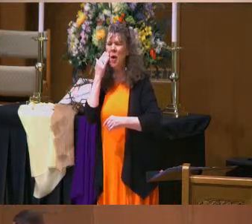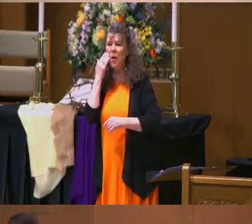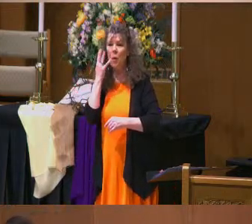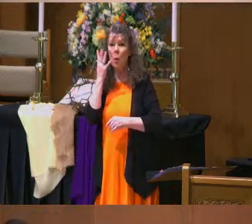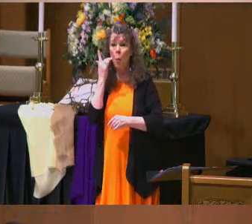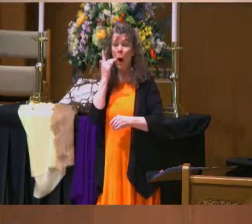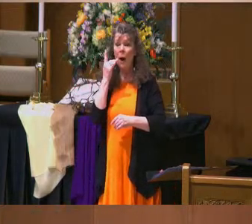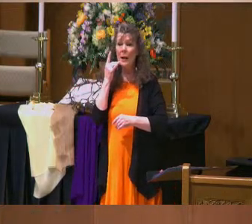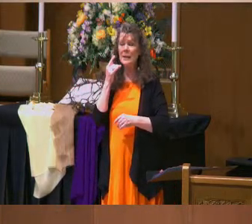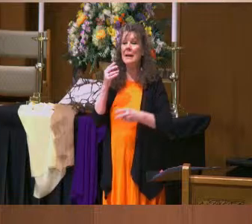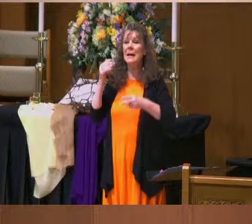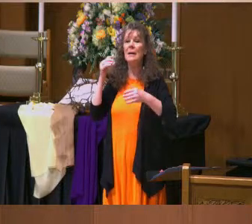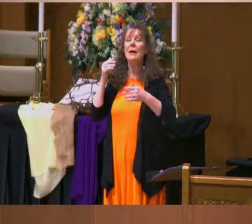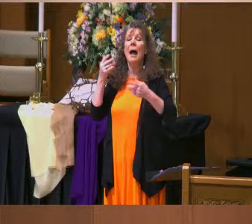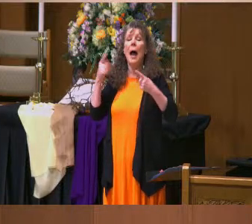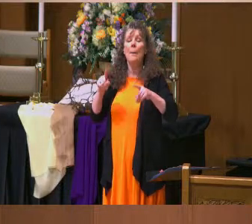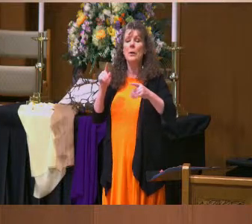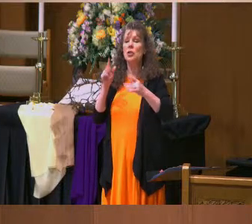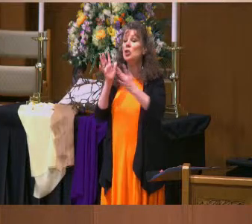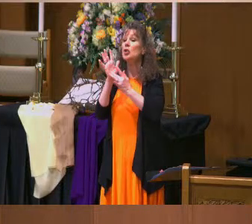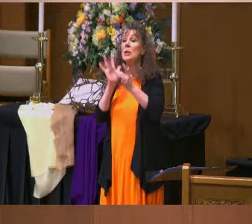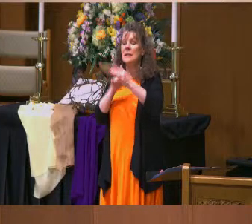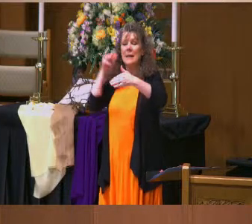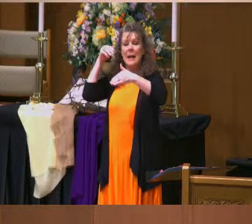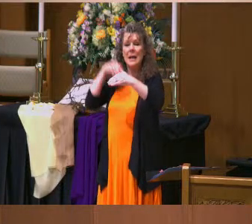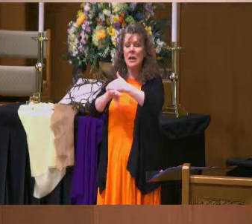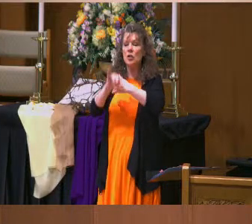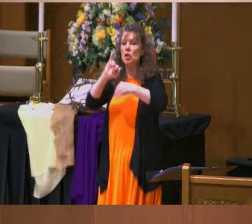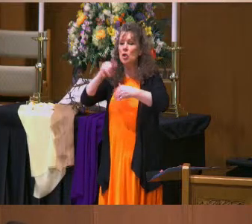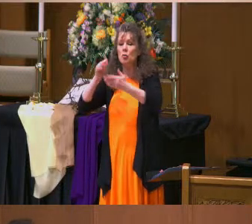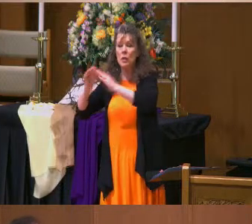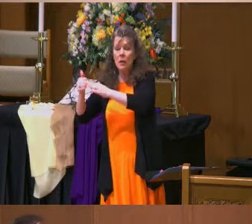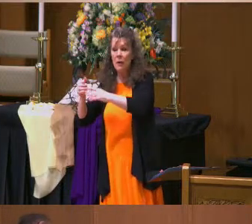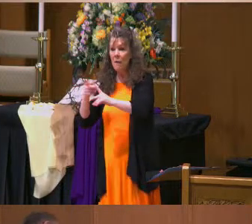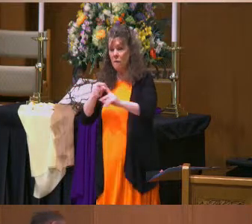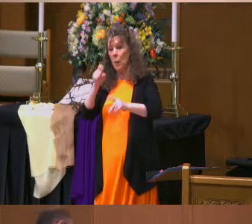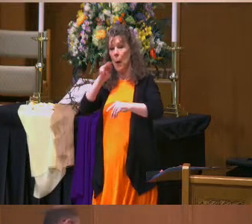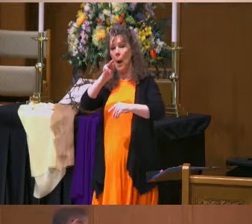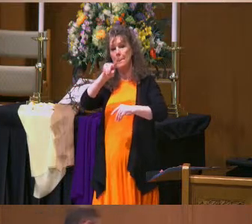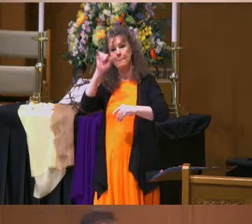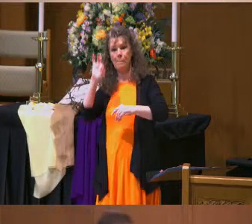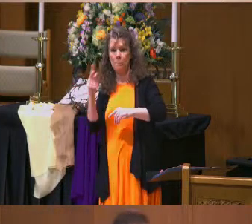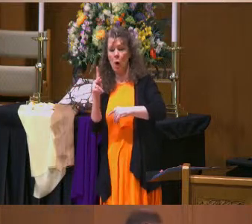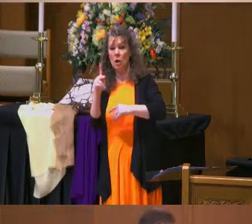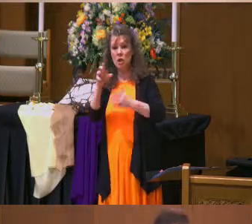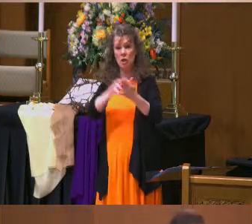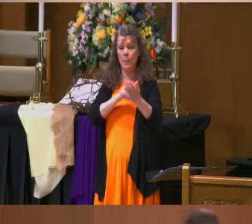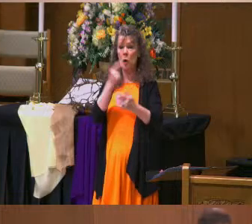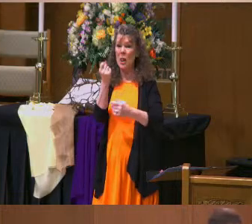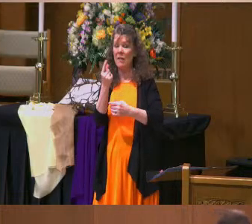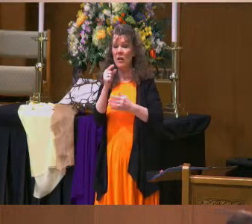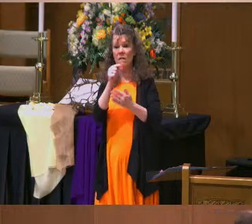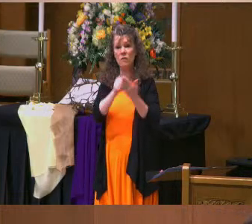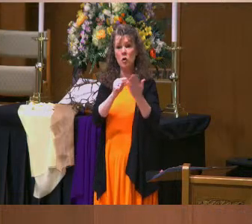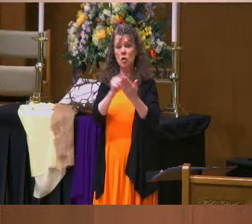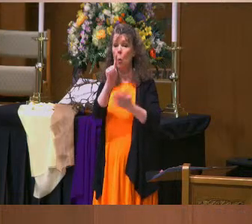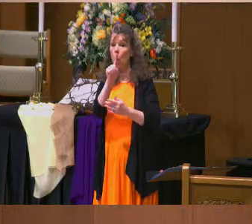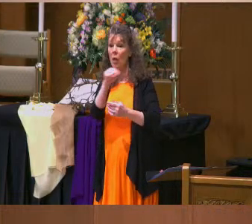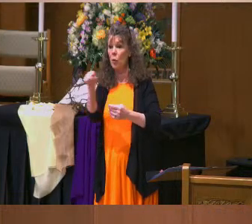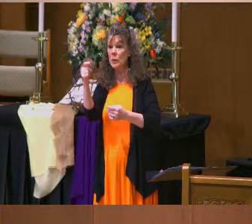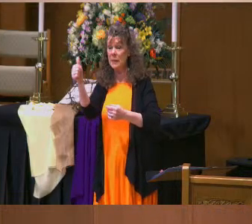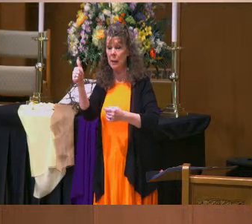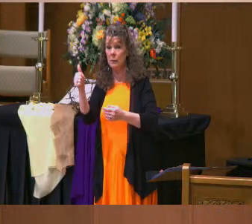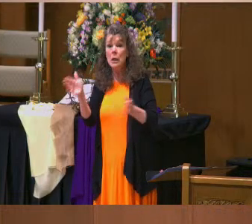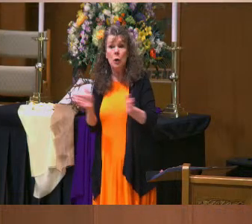the triumphal entry out of Mark chapter 11, verses 1 through 10. What I want to encourage you to